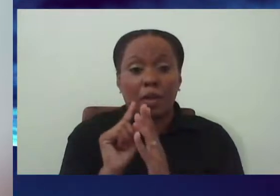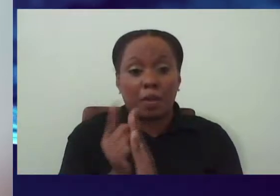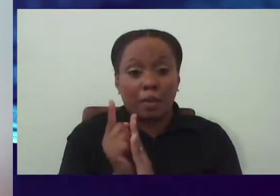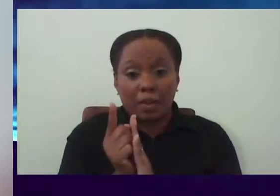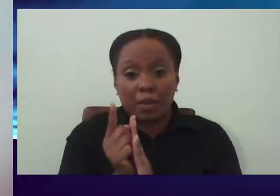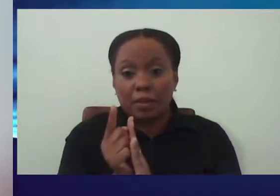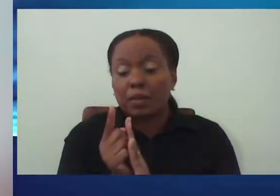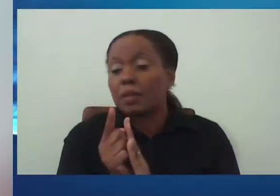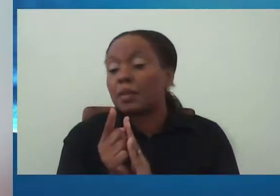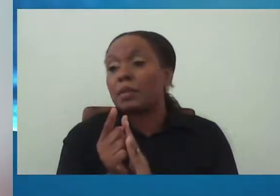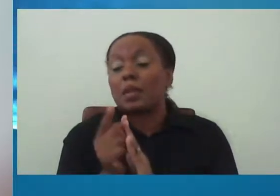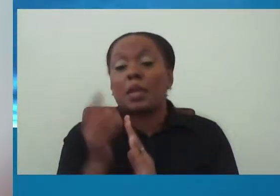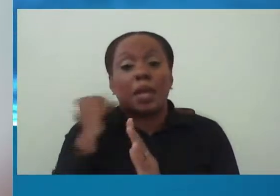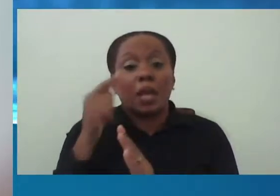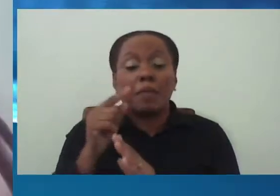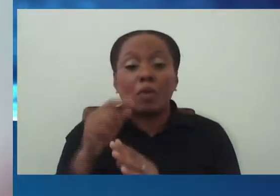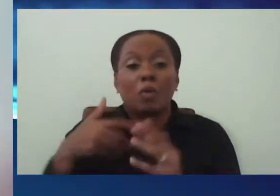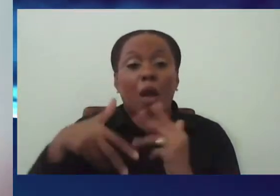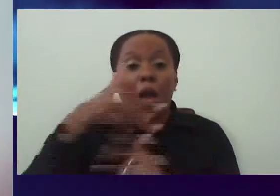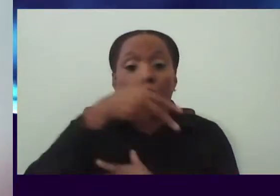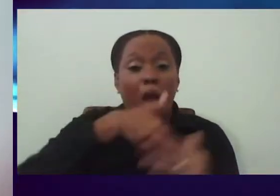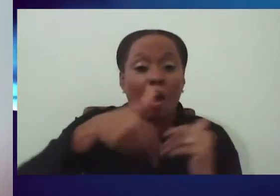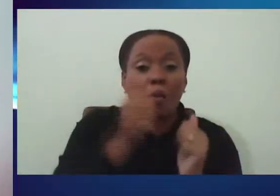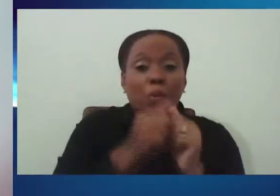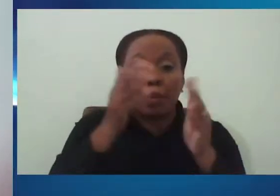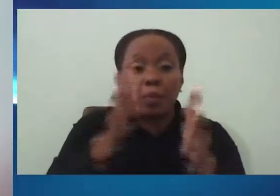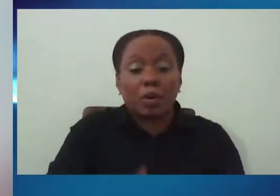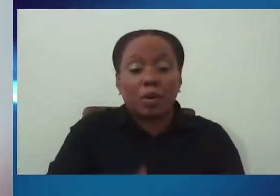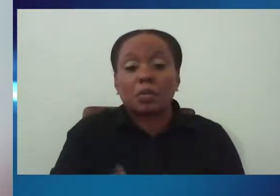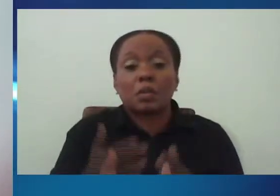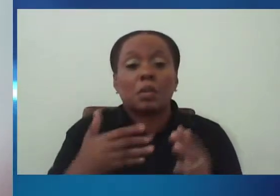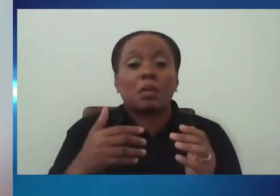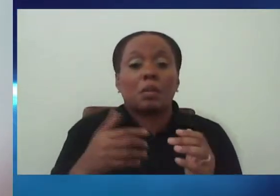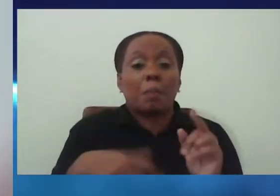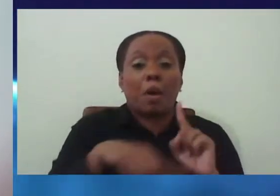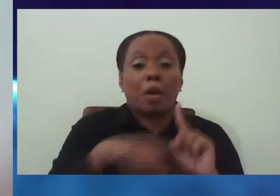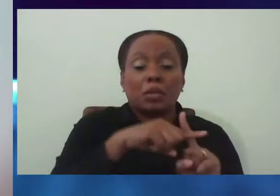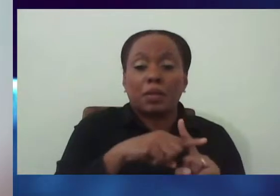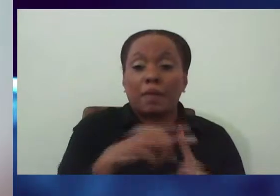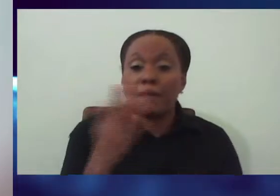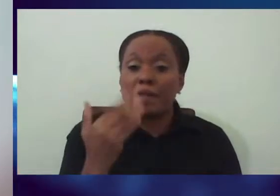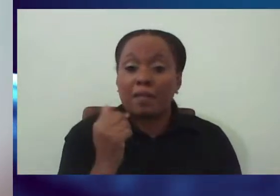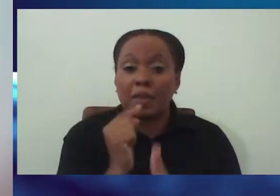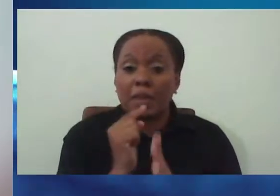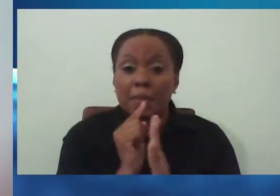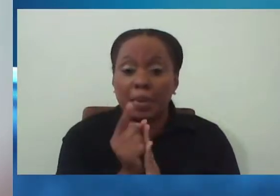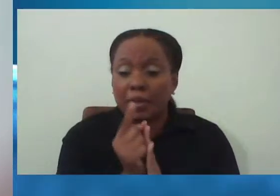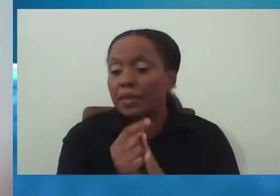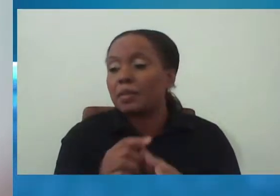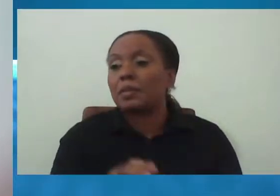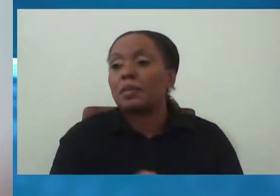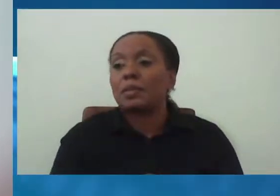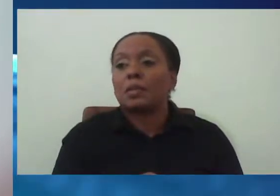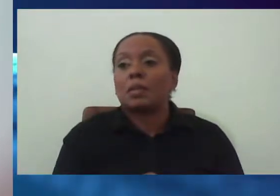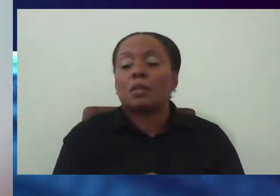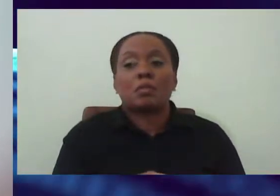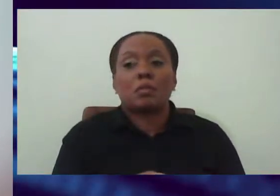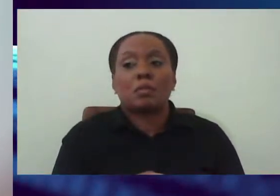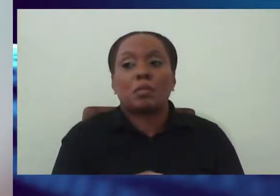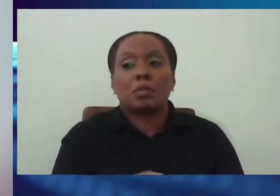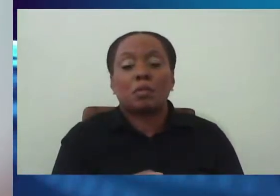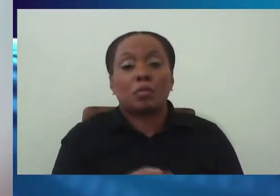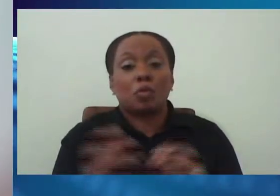a mask. That's the rule of thumb that we use, because that